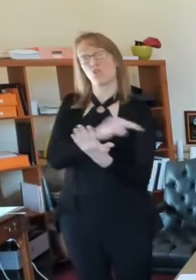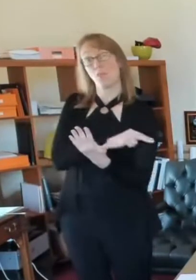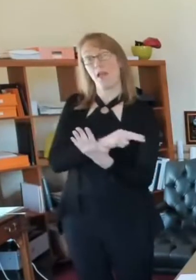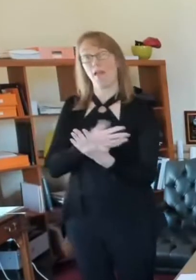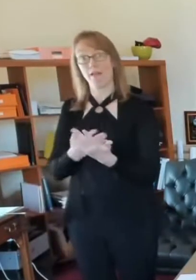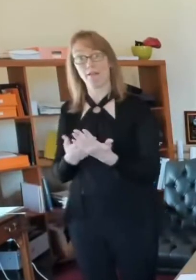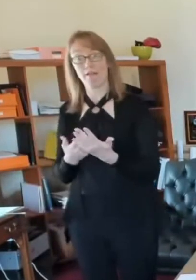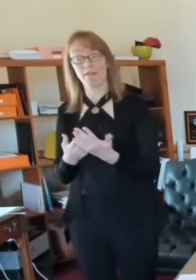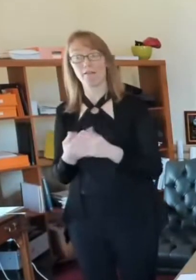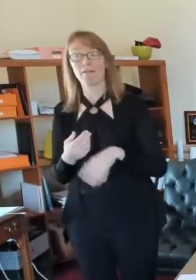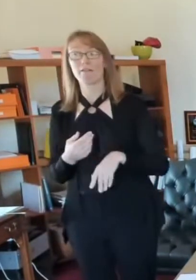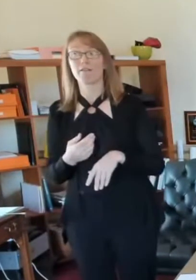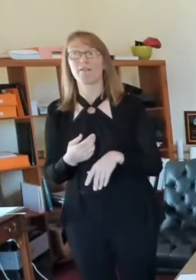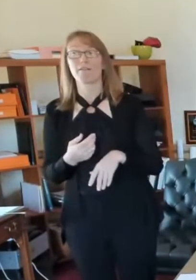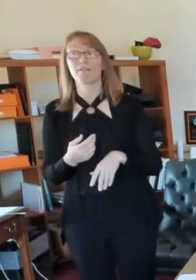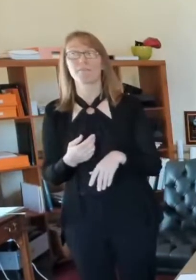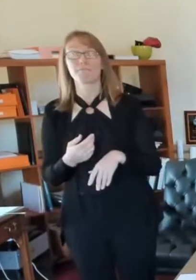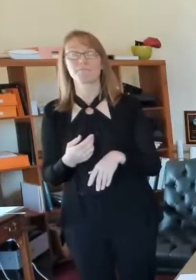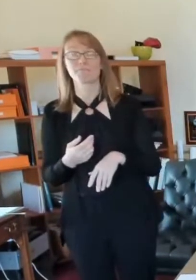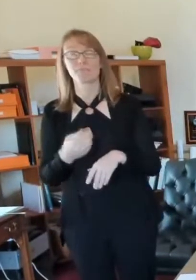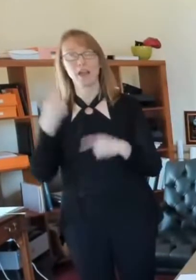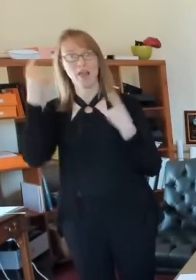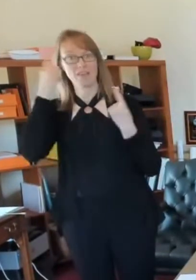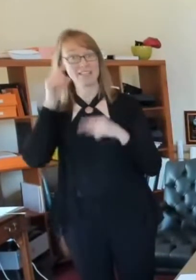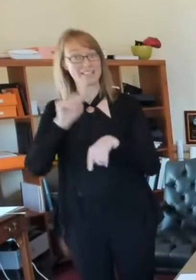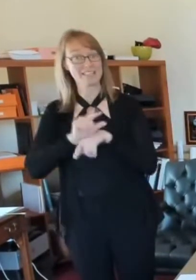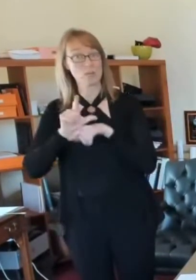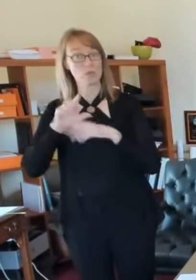St. Louis, there have been